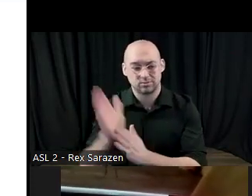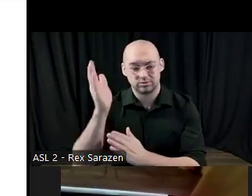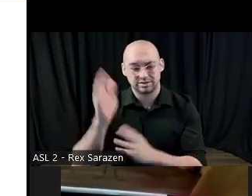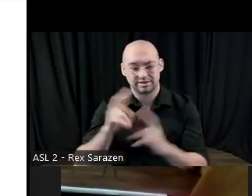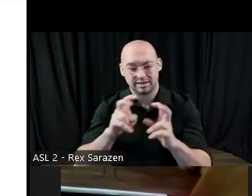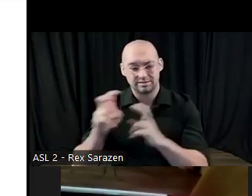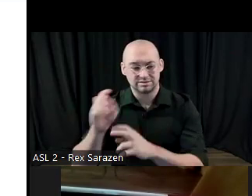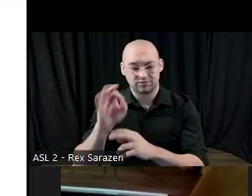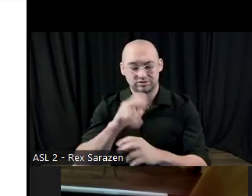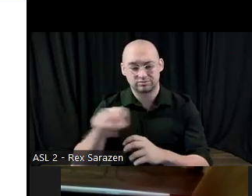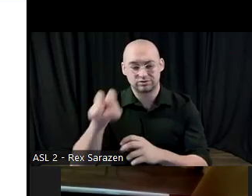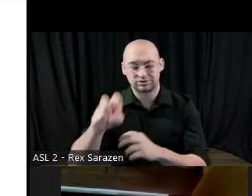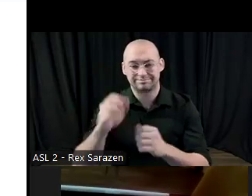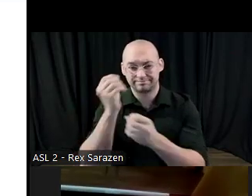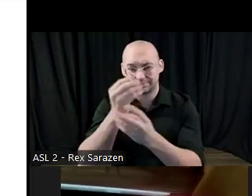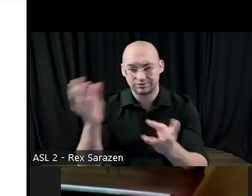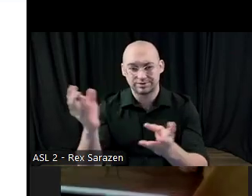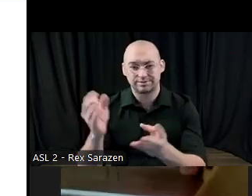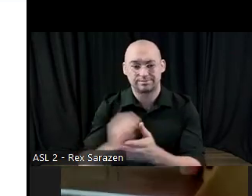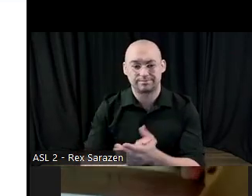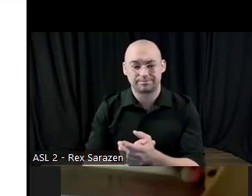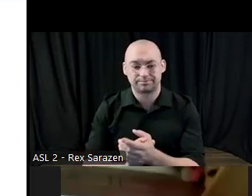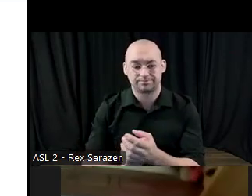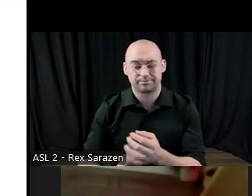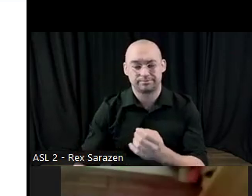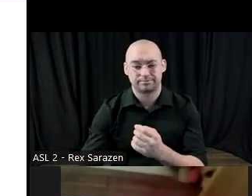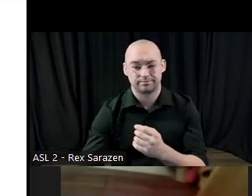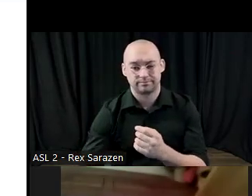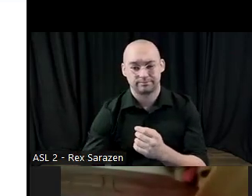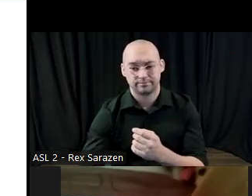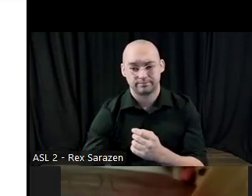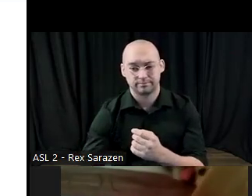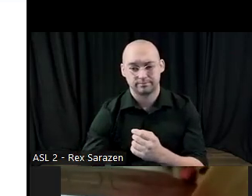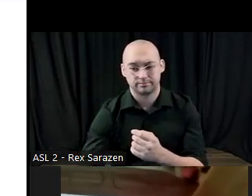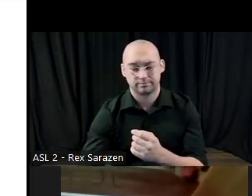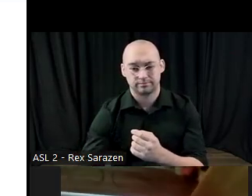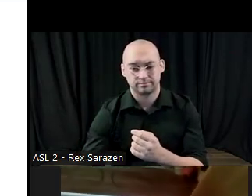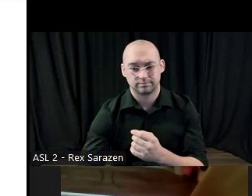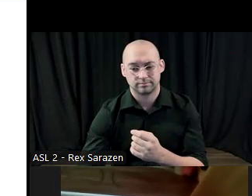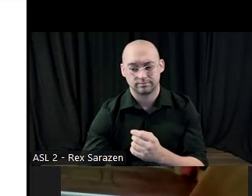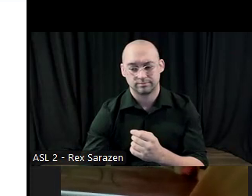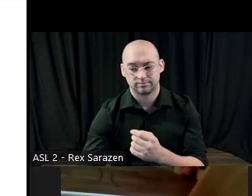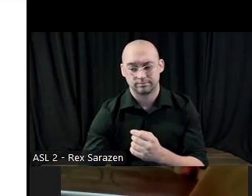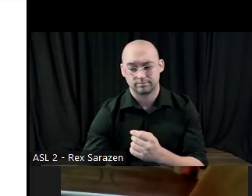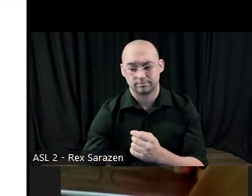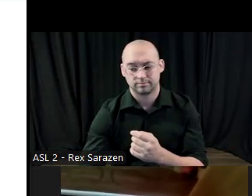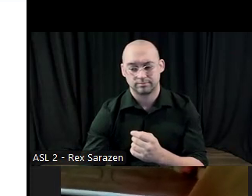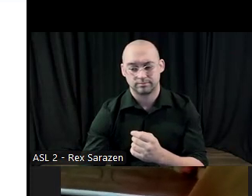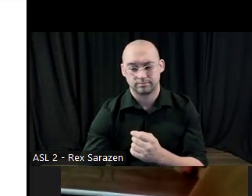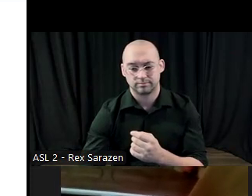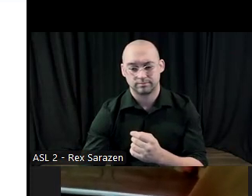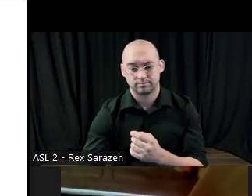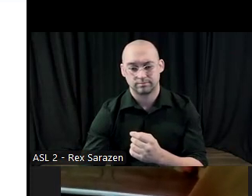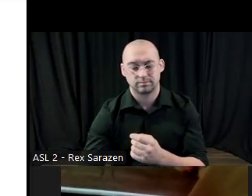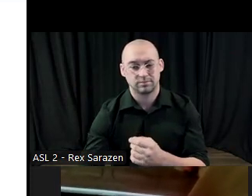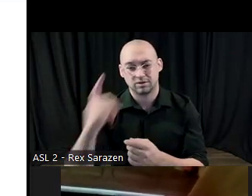to affordable, accessible transportation for older adults and people with disabilities through home and community-based services